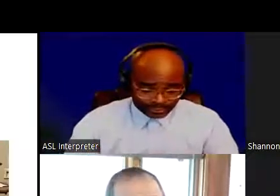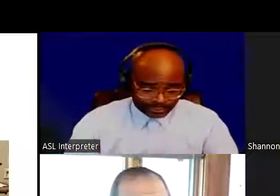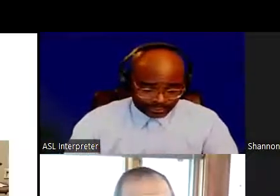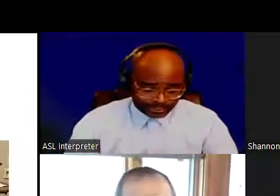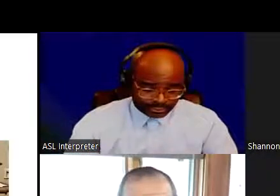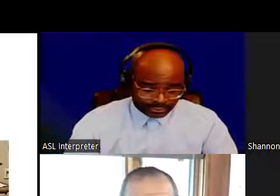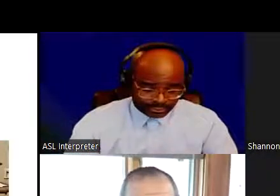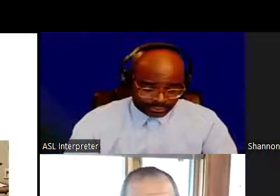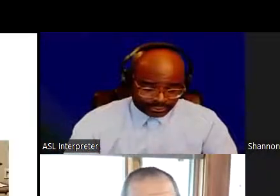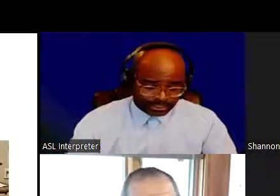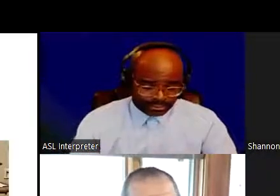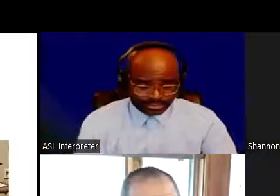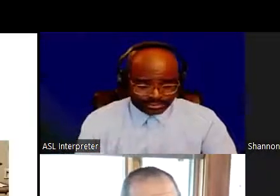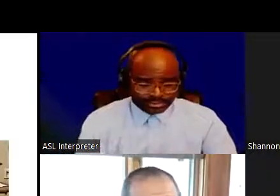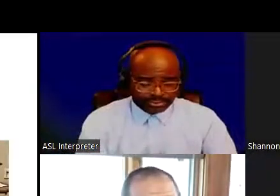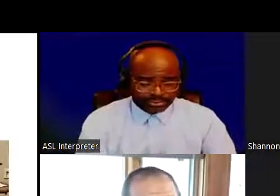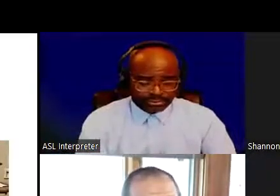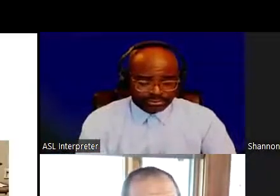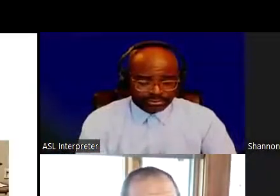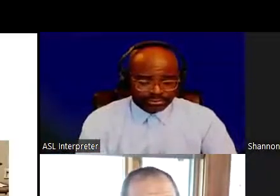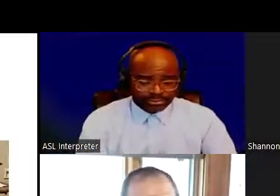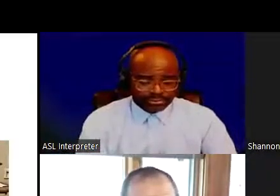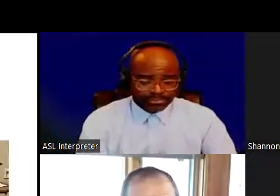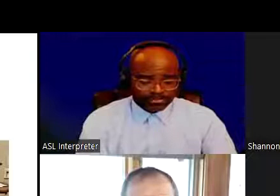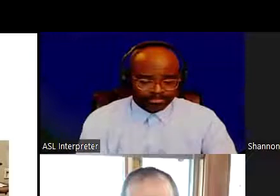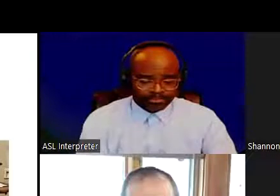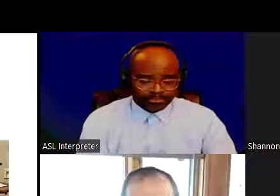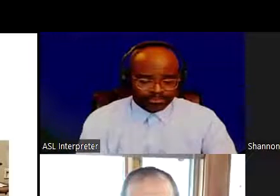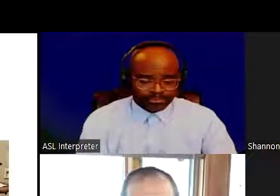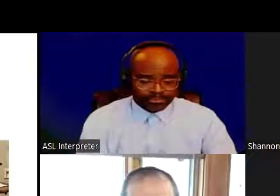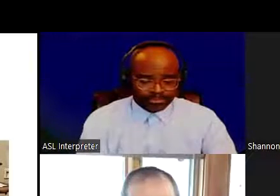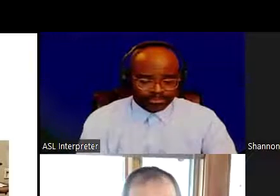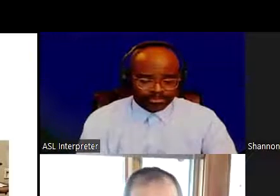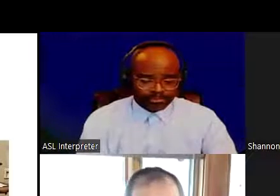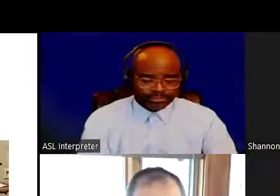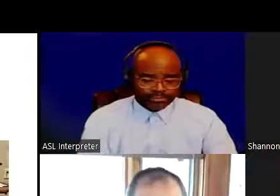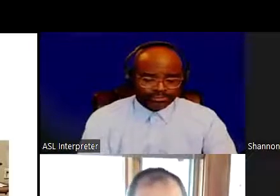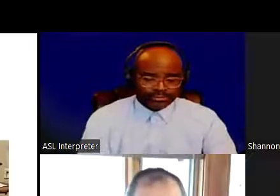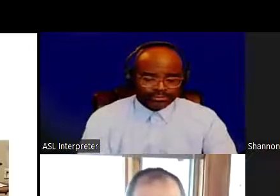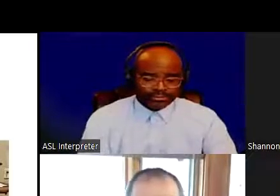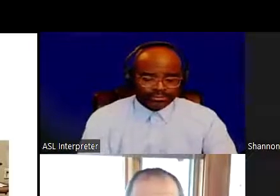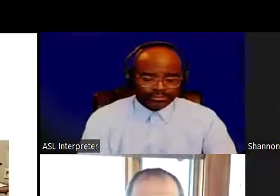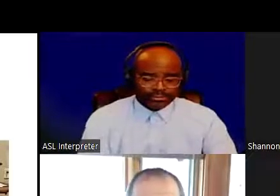Like I mentioned, we piloted this adaptation menu with